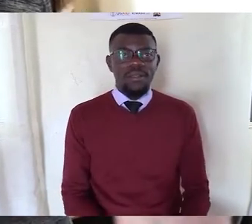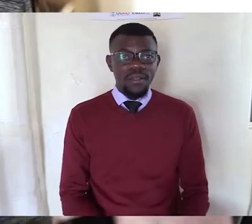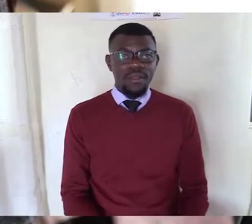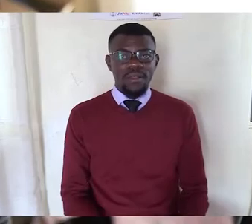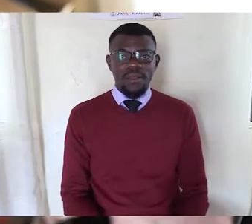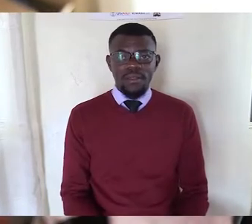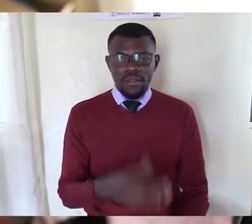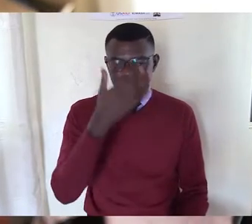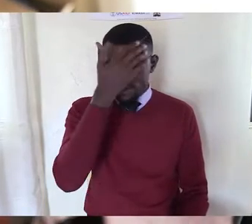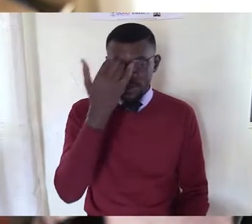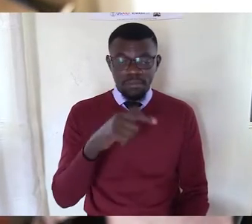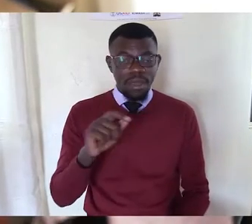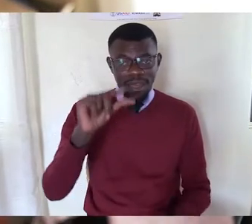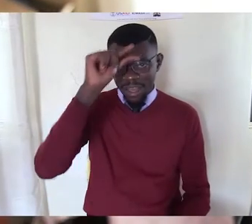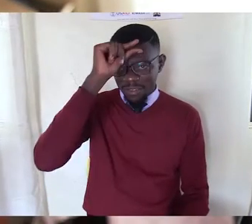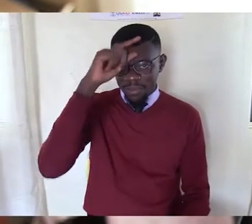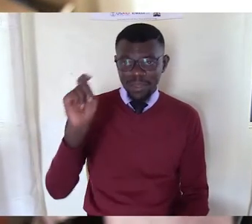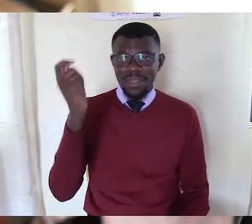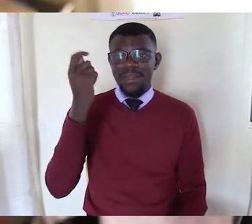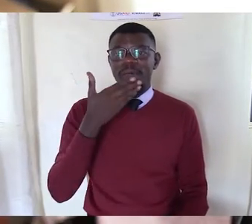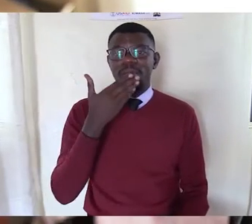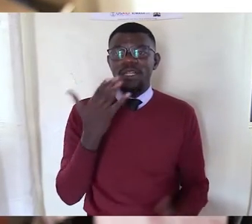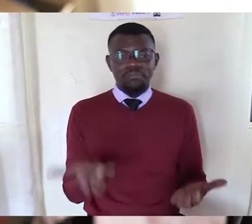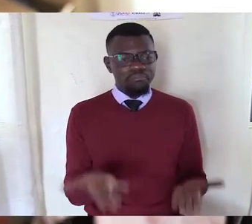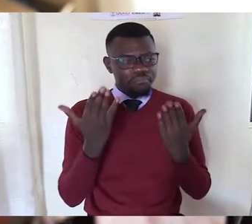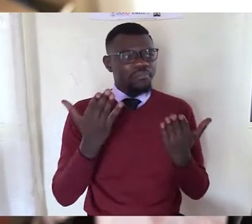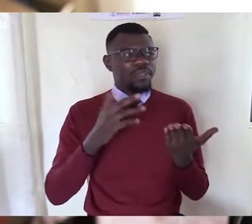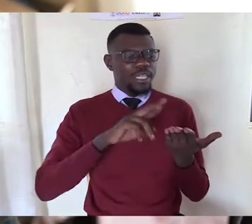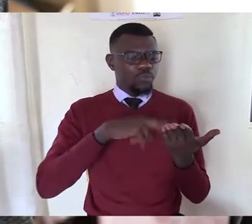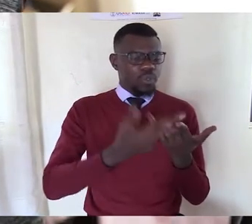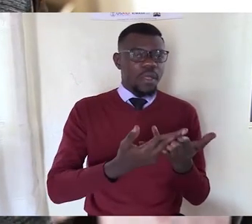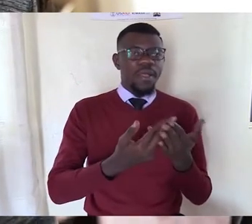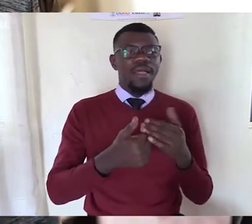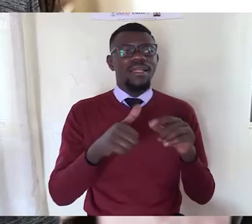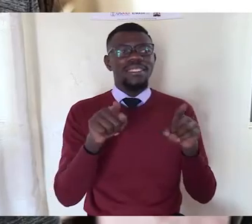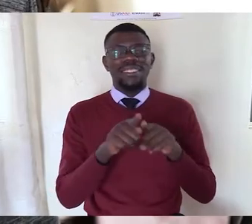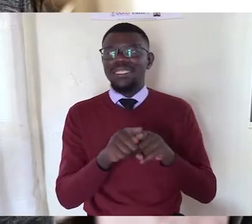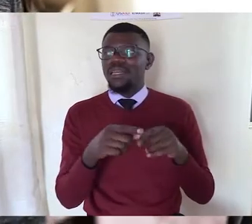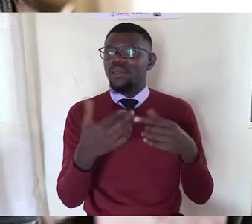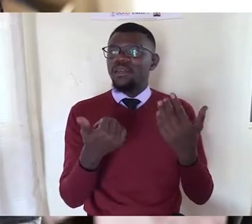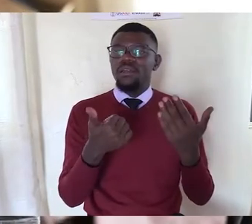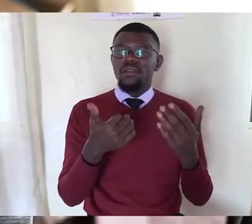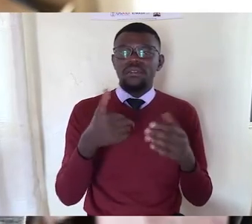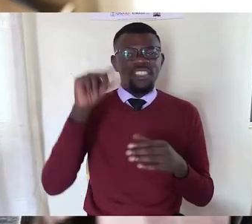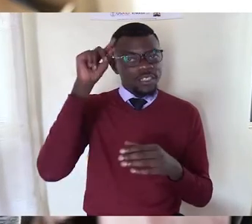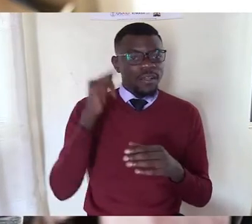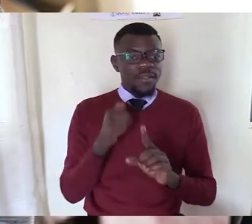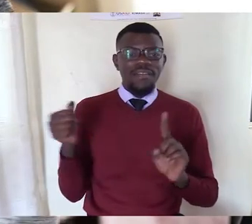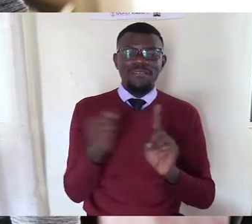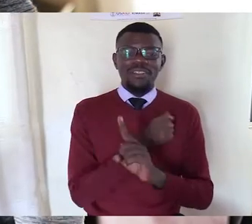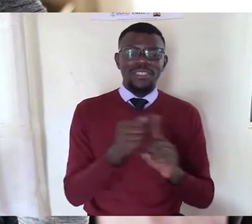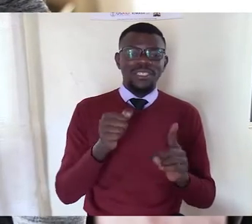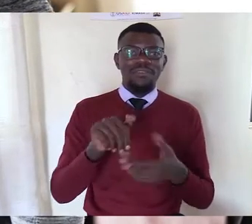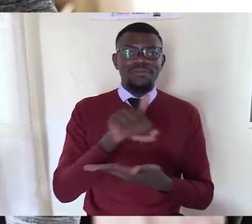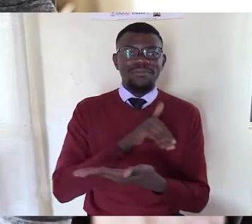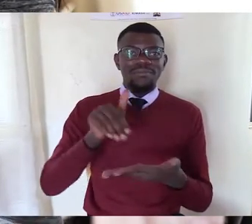a few. The Kenyan government should enhance resourcing and upgrading of gender violence recovery centers at the national